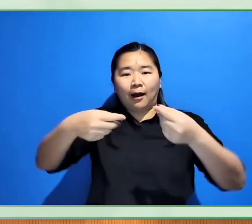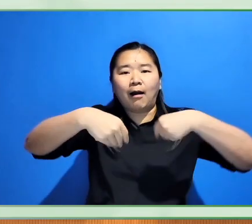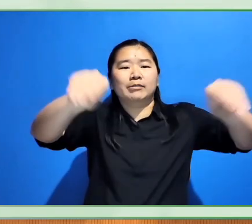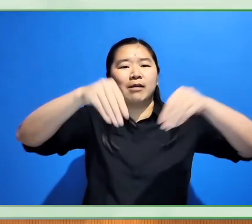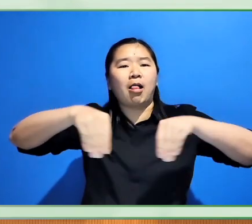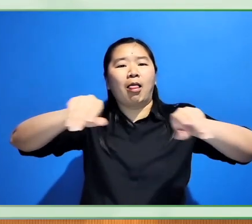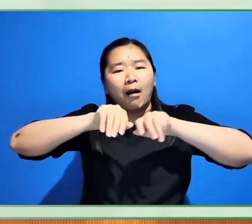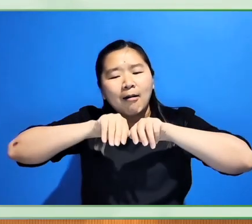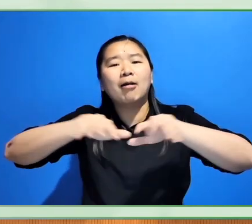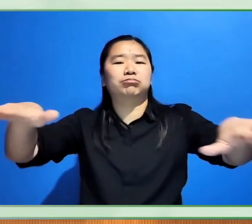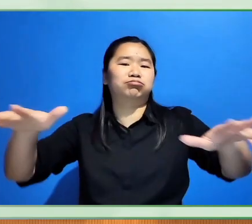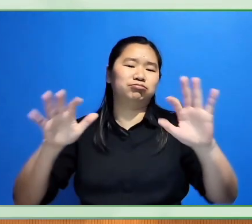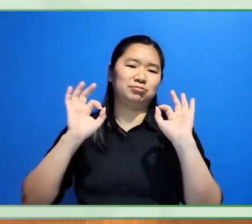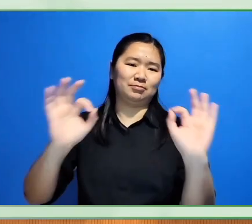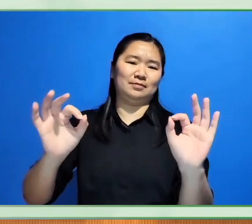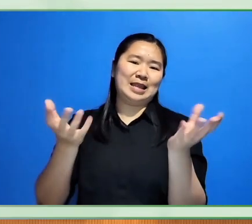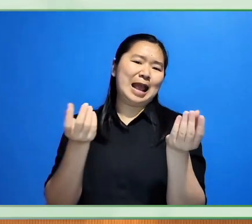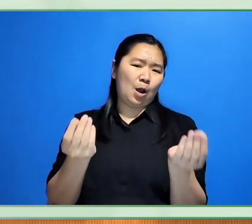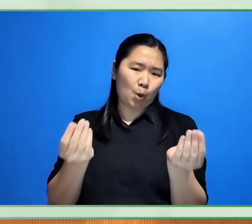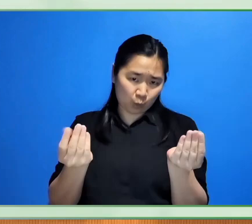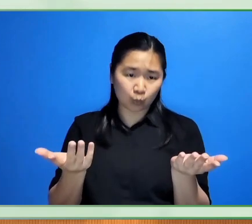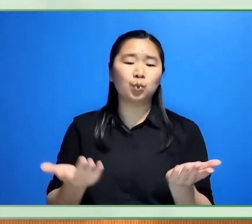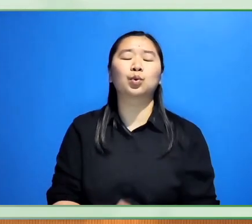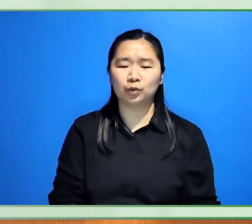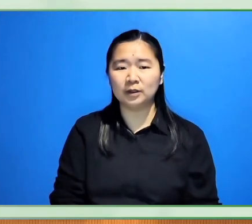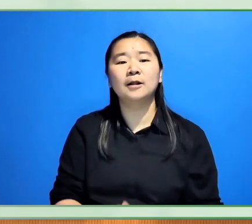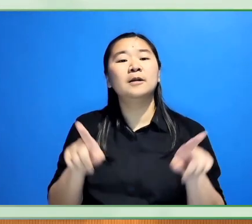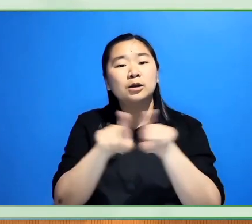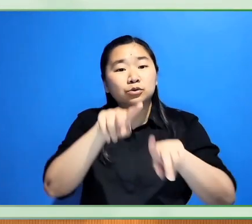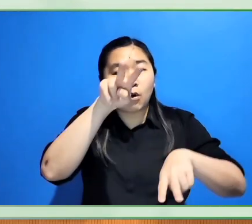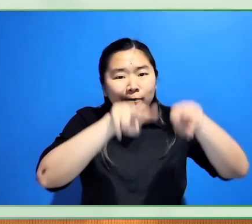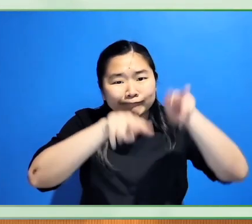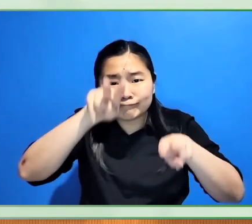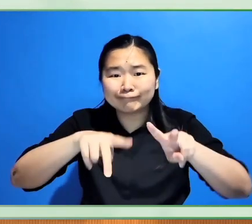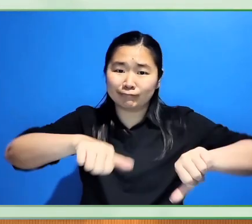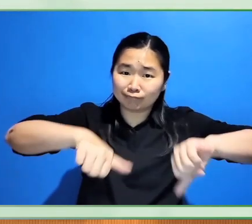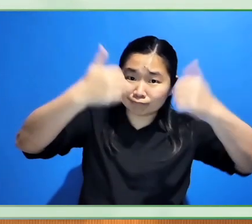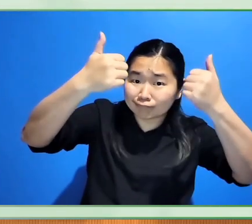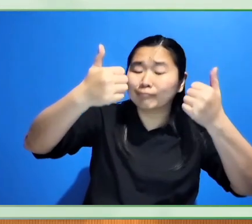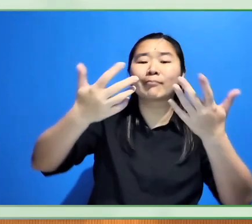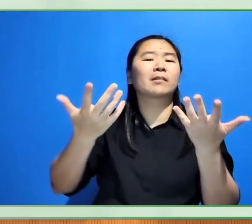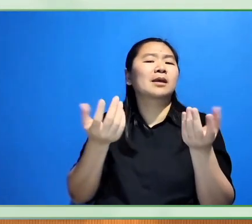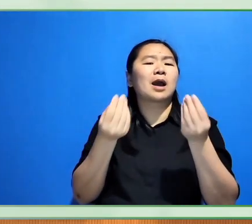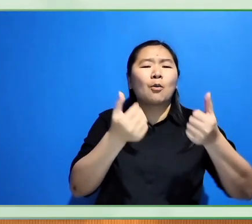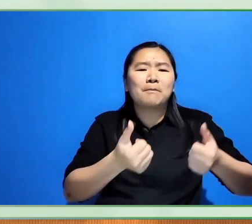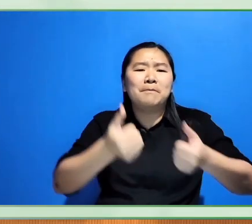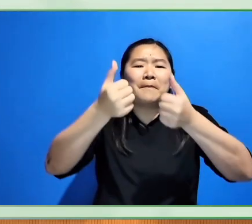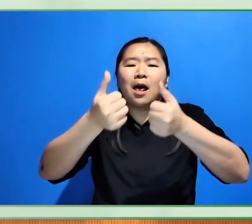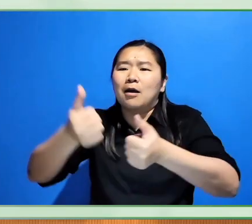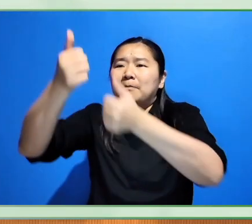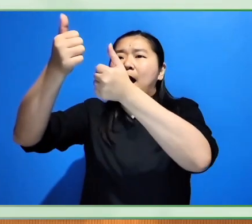actually about the needs and about the end users and what are the gaps there.